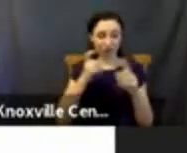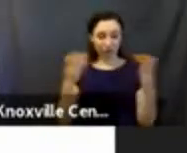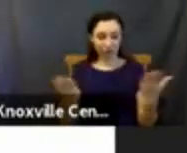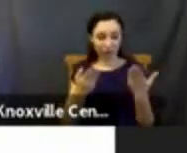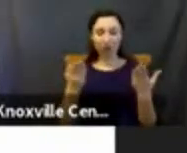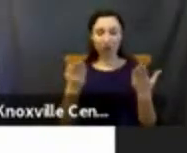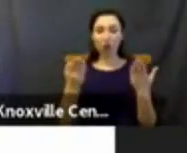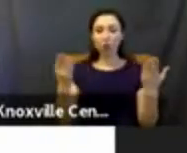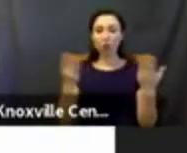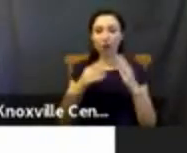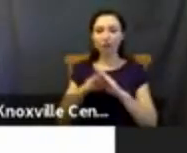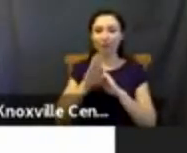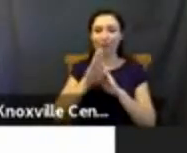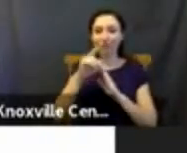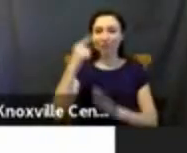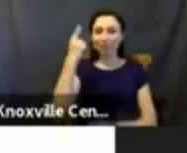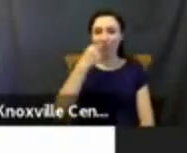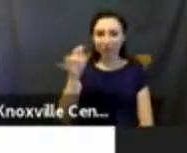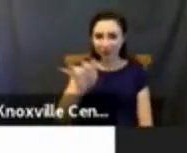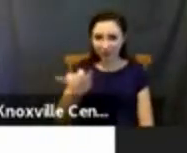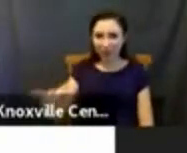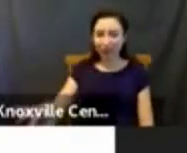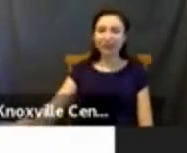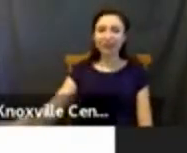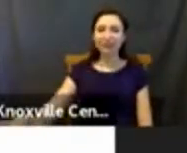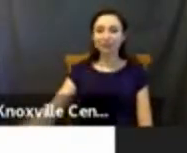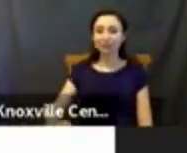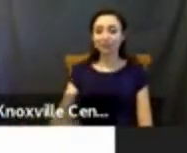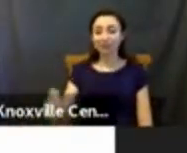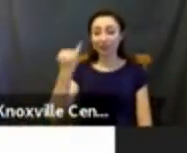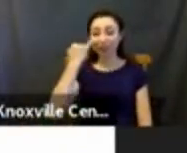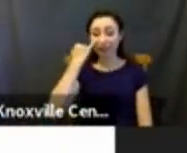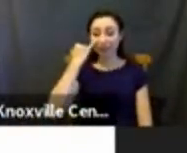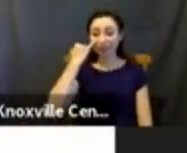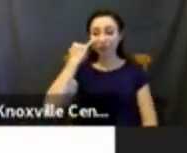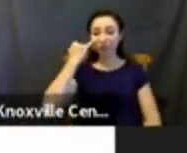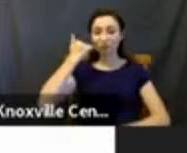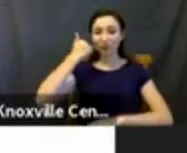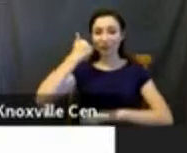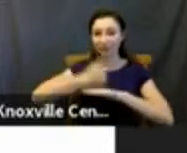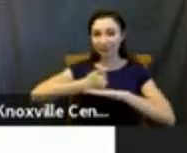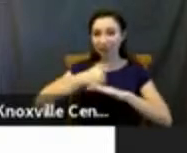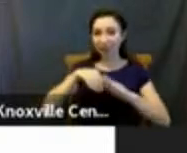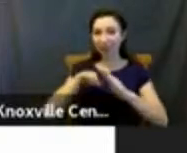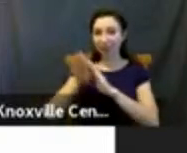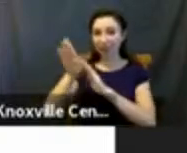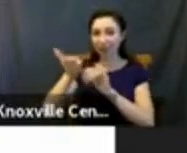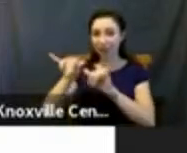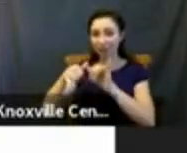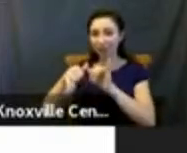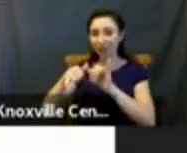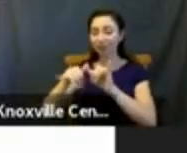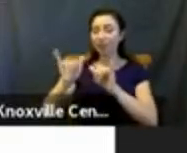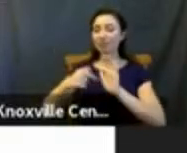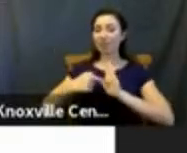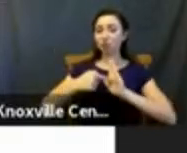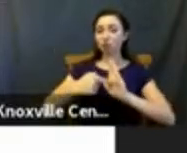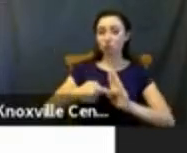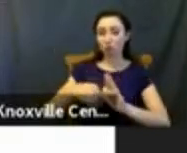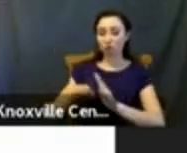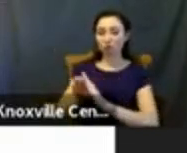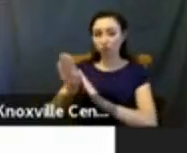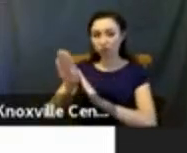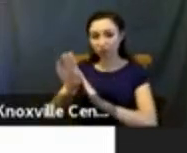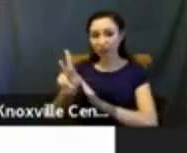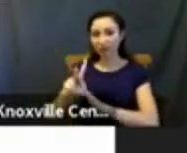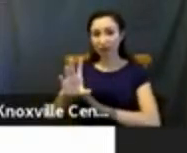escalation even look like? Because if we set an escalation metric, it implies that there is an escalation in Knox County